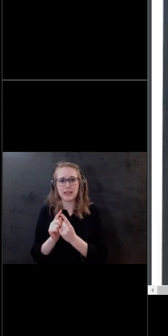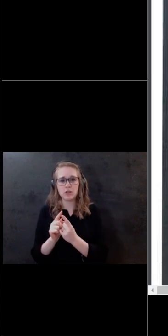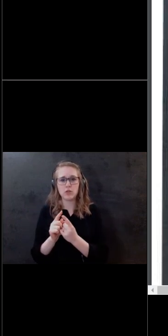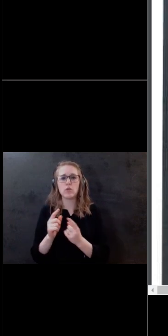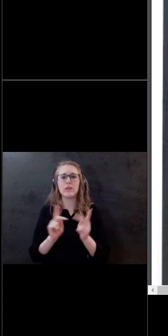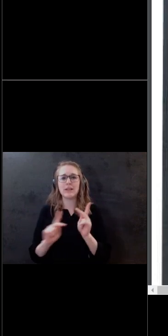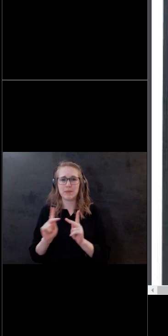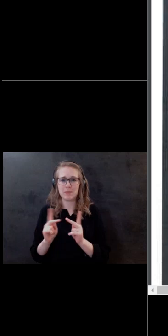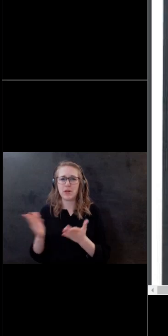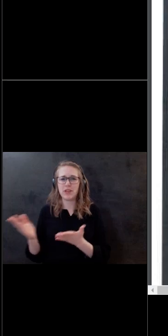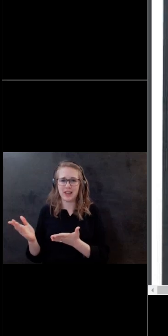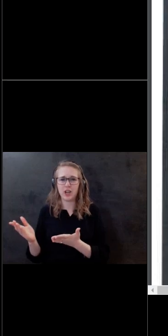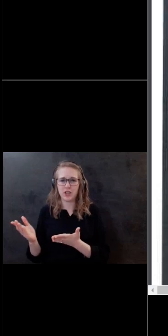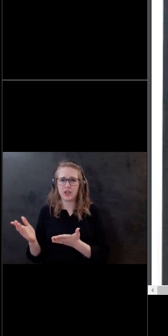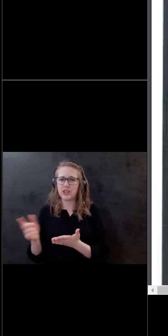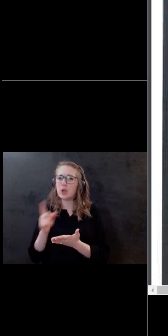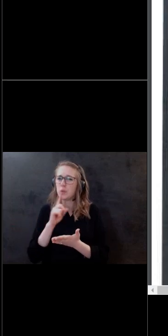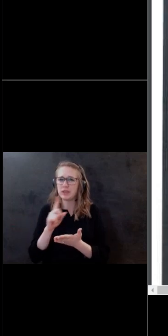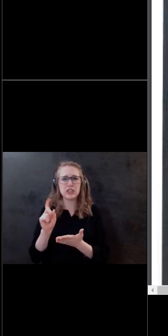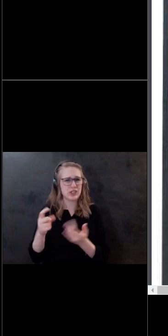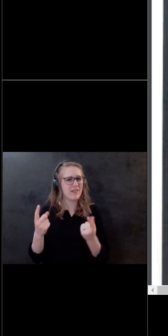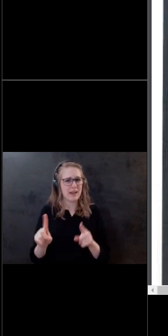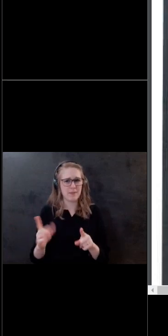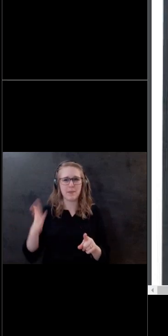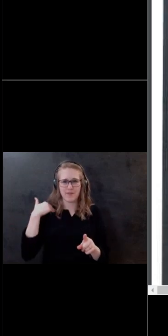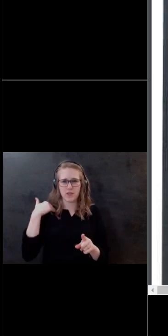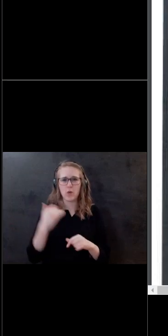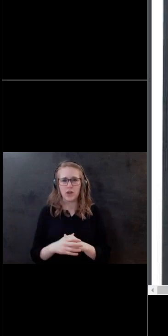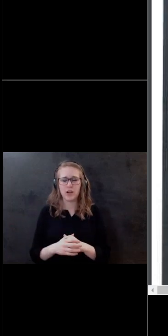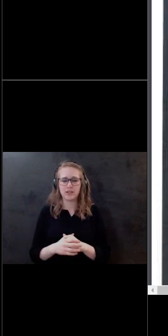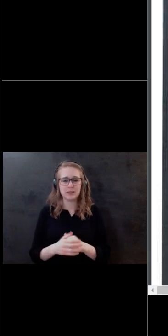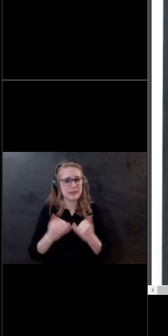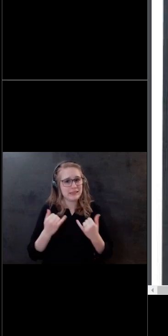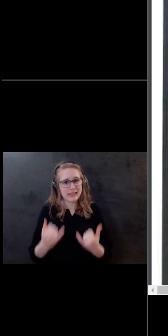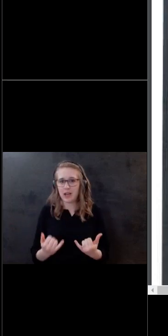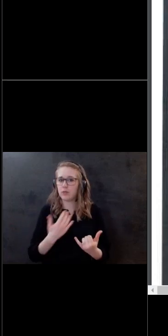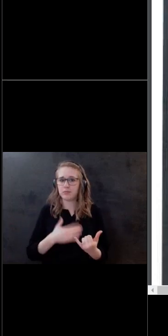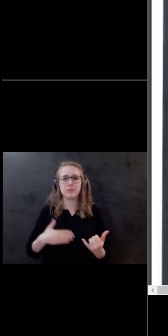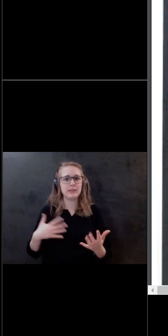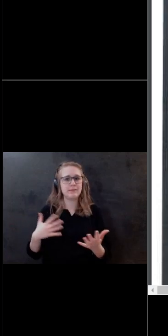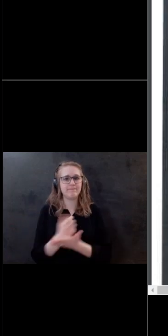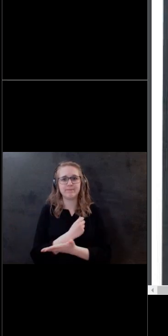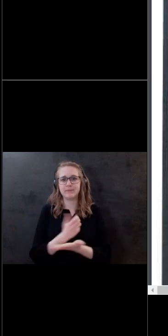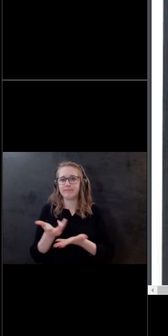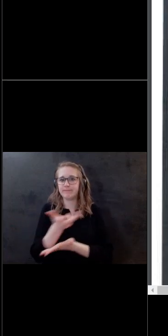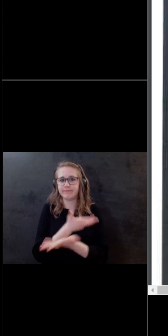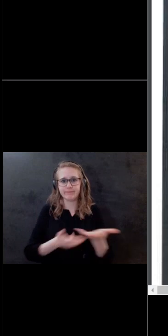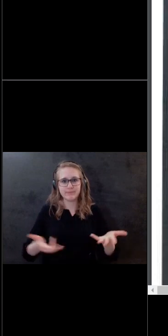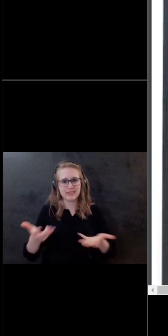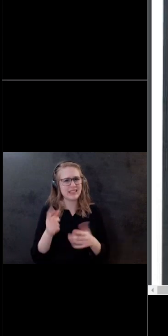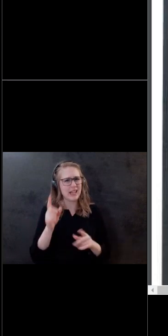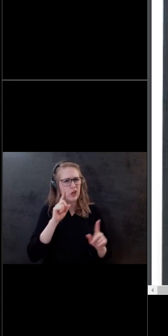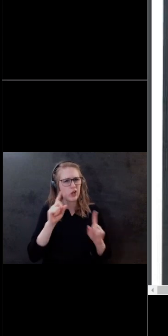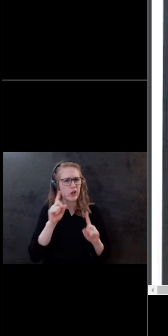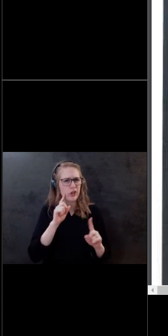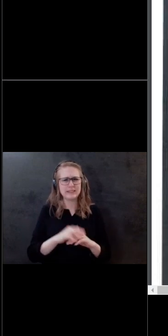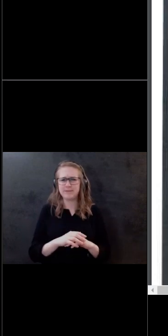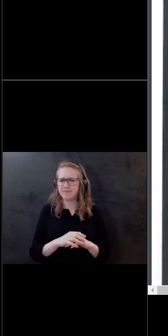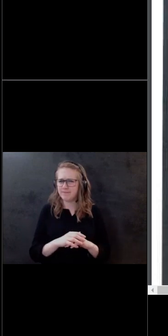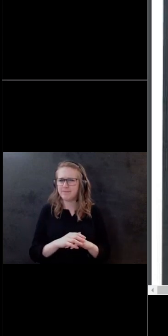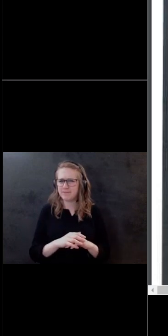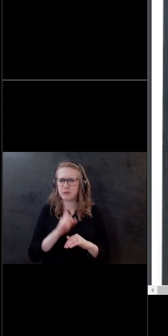residents. That really should have been done a while ago, but we are where we are. Please do speak with them, because I heard some things that